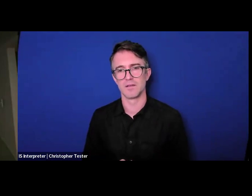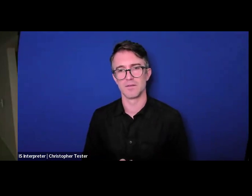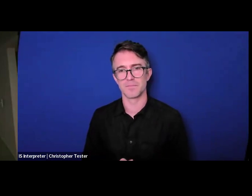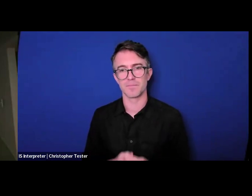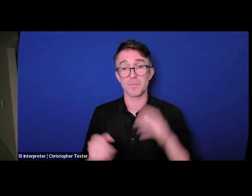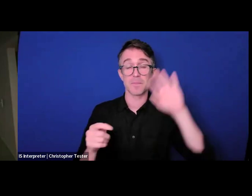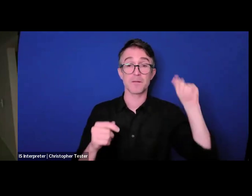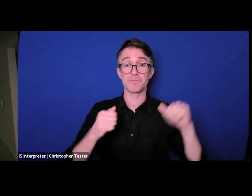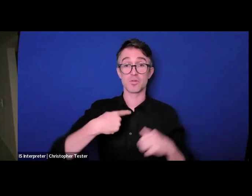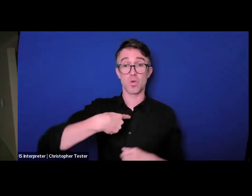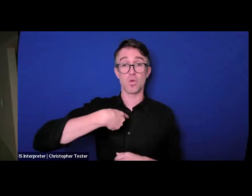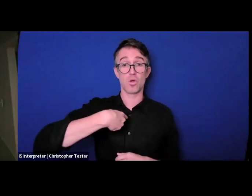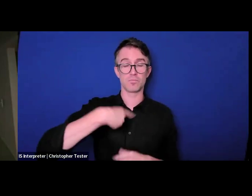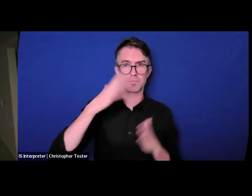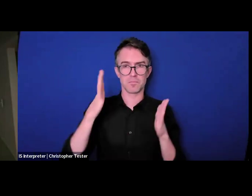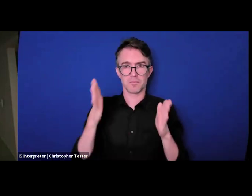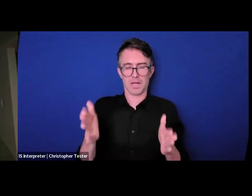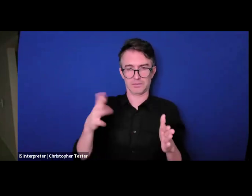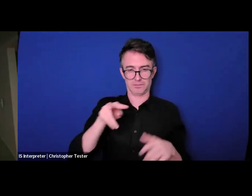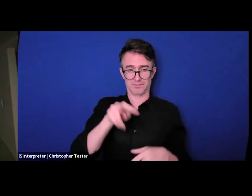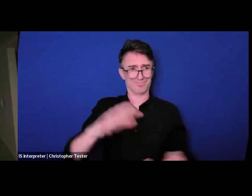operational coordination, and therefore